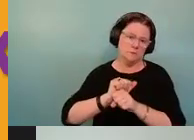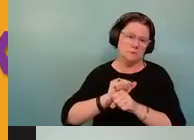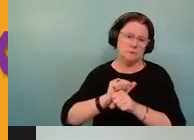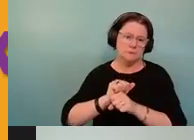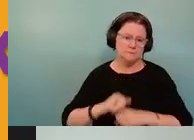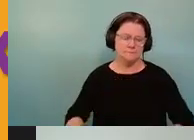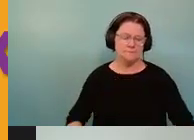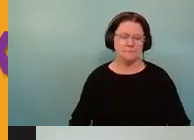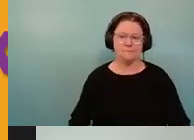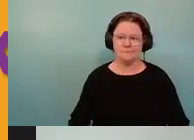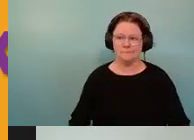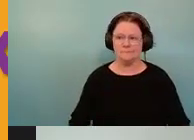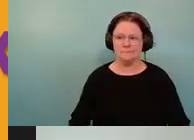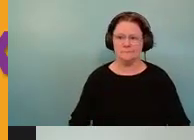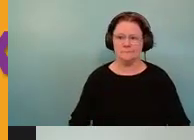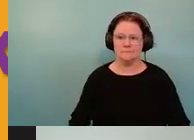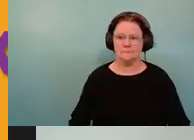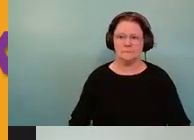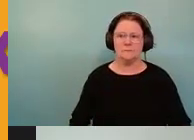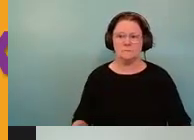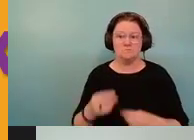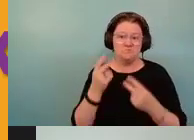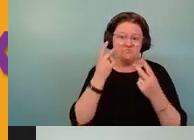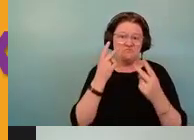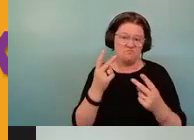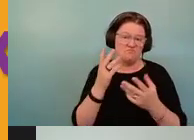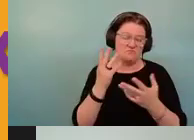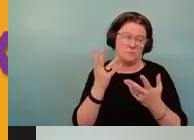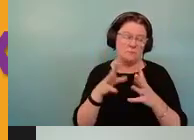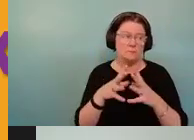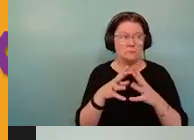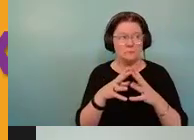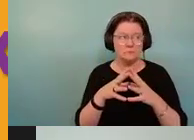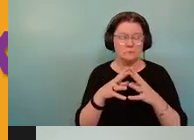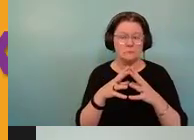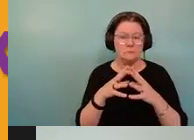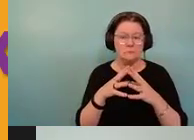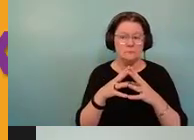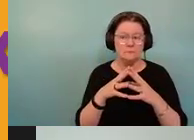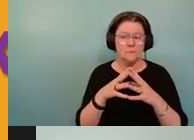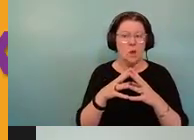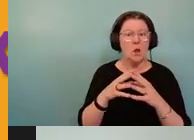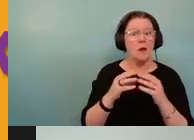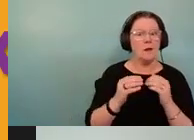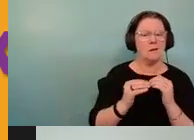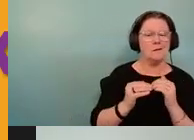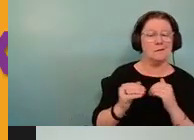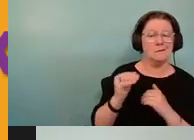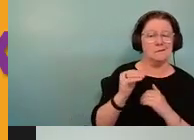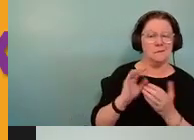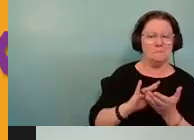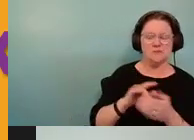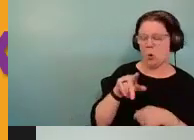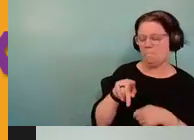disabilities that I have worked in. I've seen some people give extra meds or their PRN meds, which